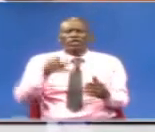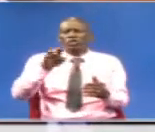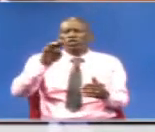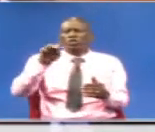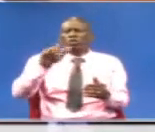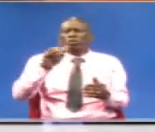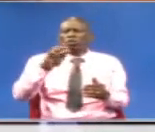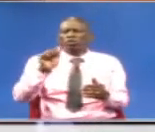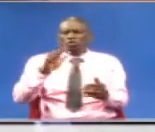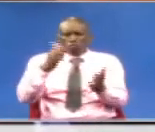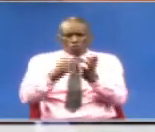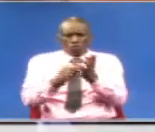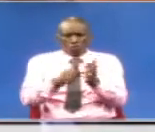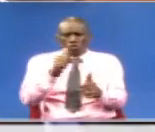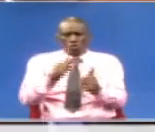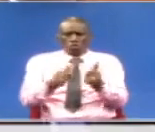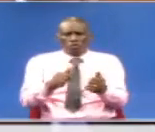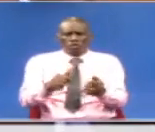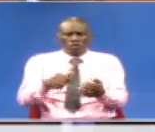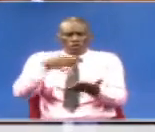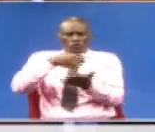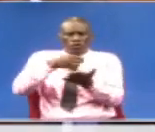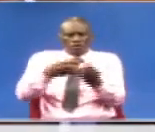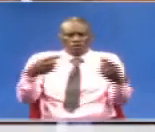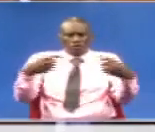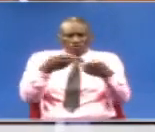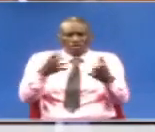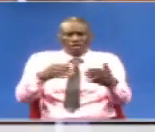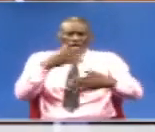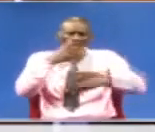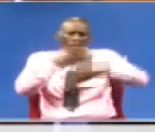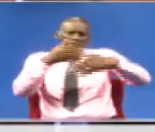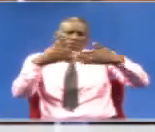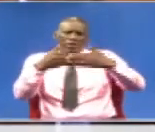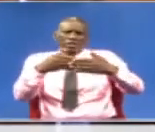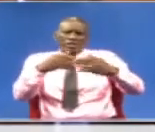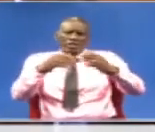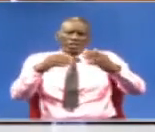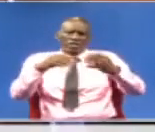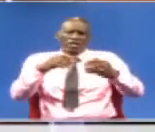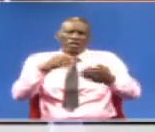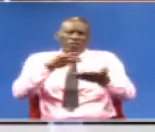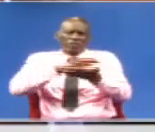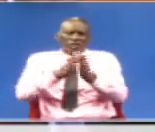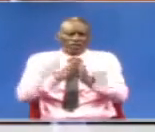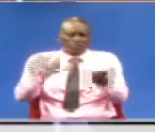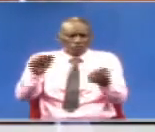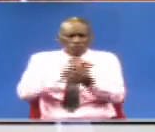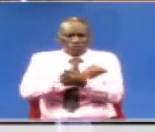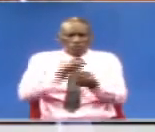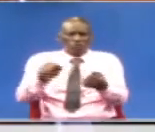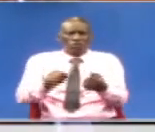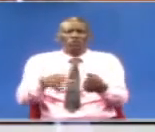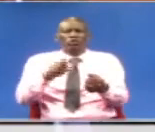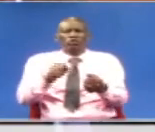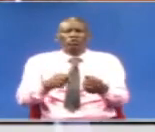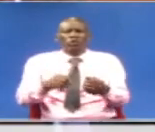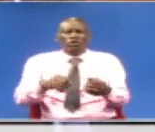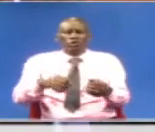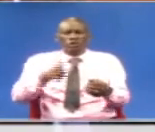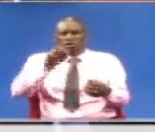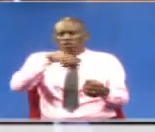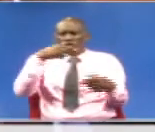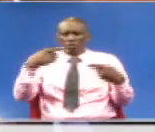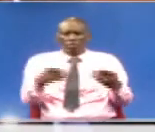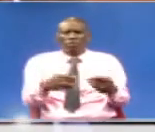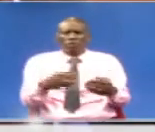that births a string of tragedies. A construction has become a distraction. The guilty want to look for distractions to